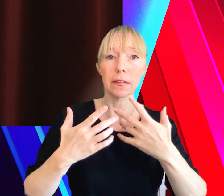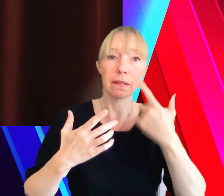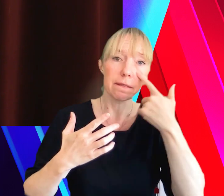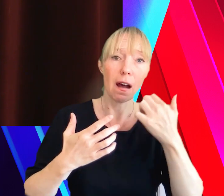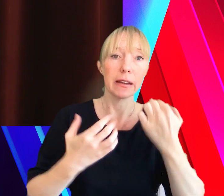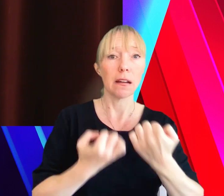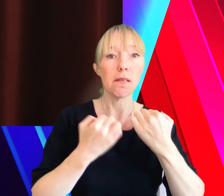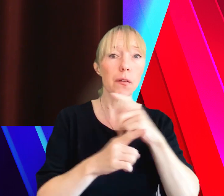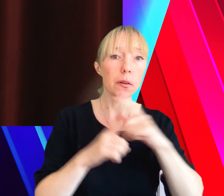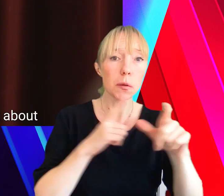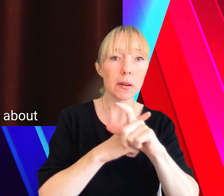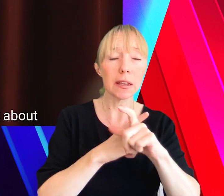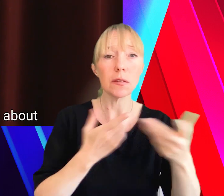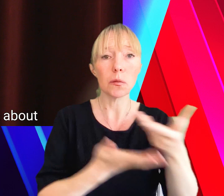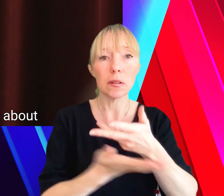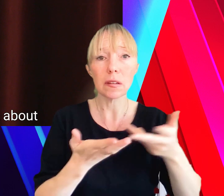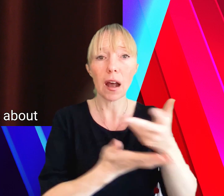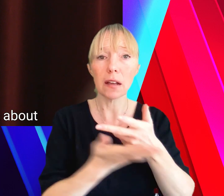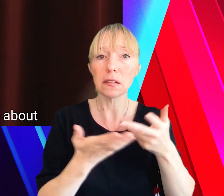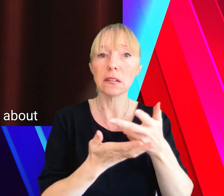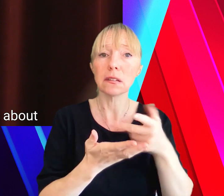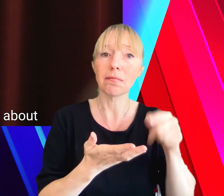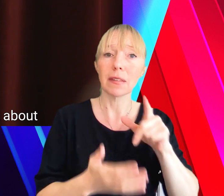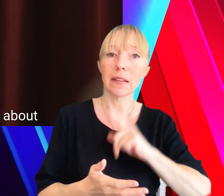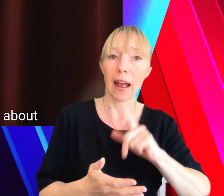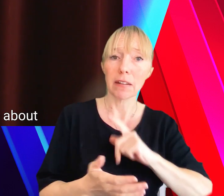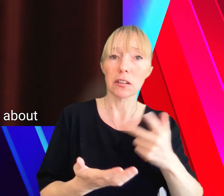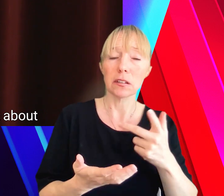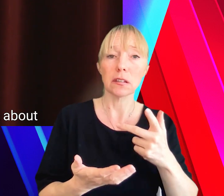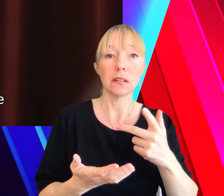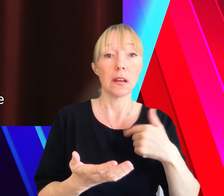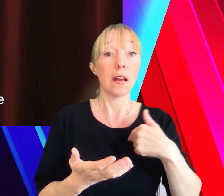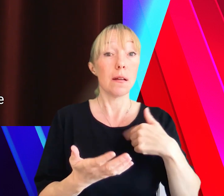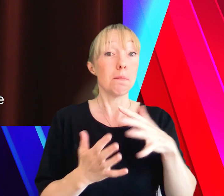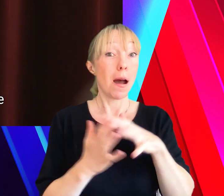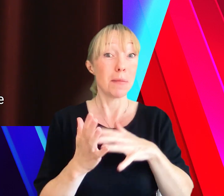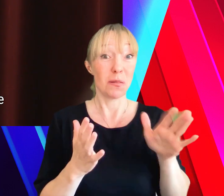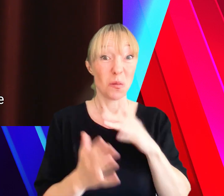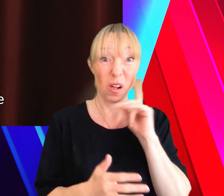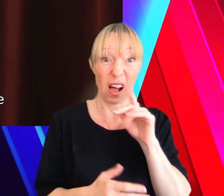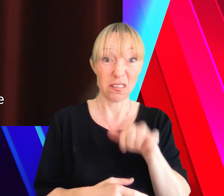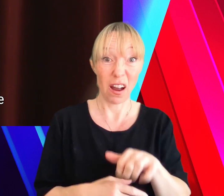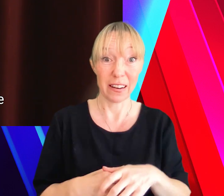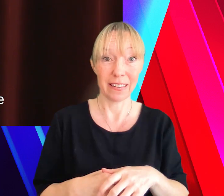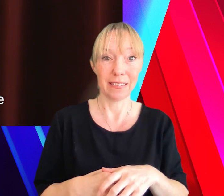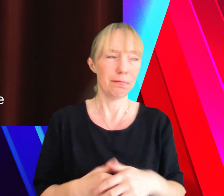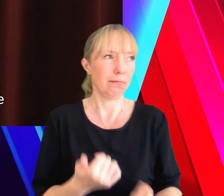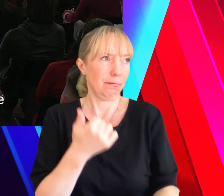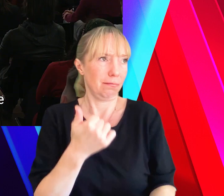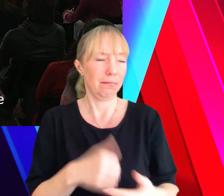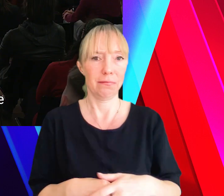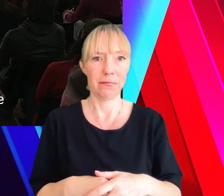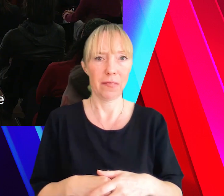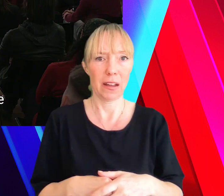own spaces to and find our own little like communities to talk about these characters with. Yeah, my piece was all girls, wasn't